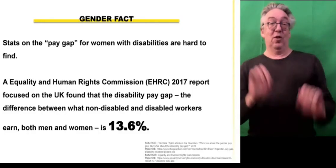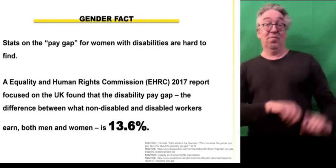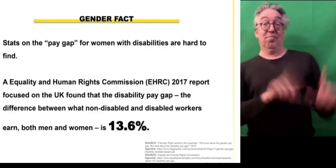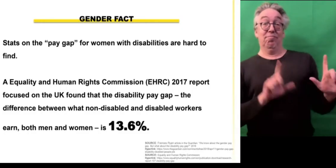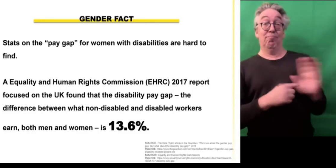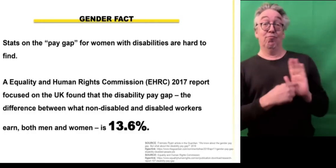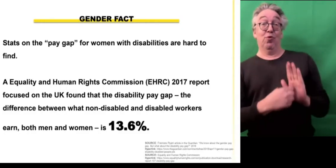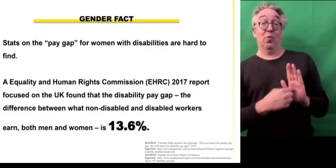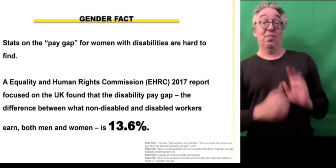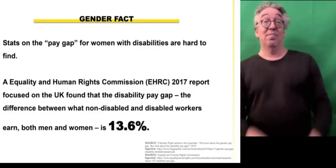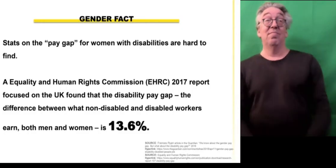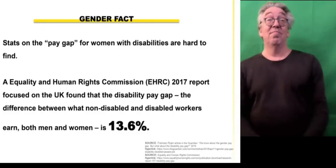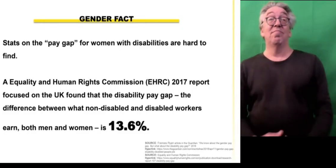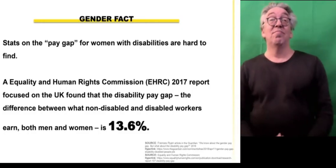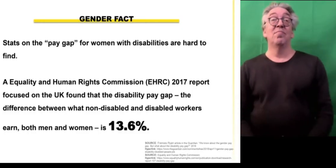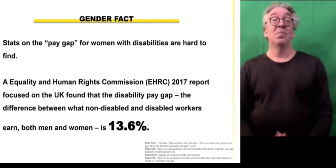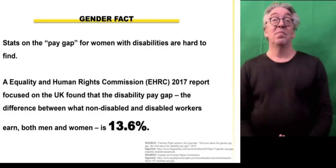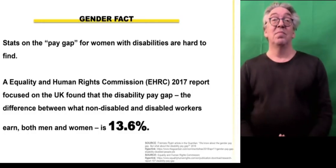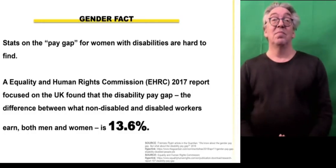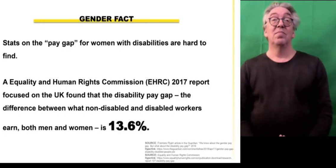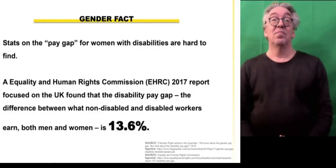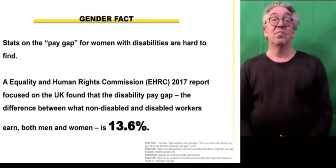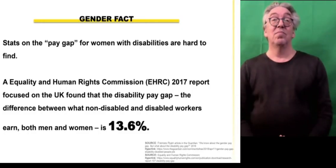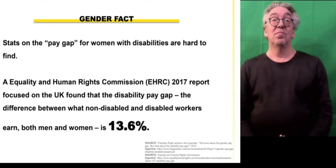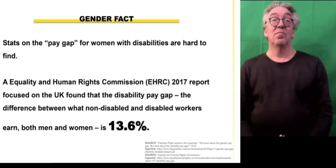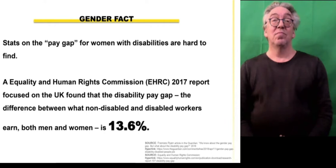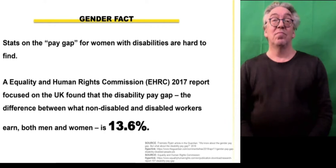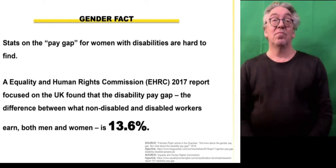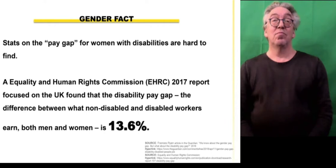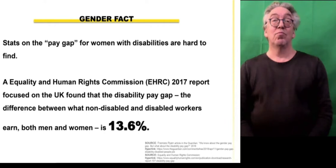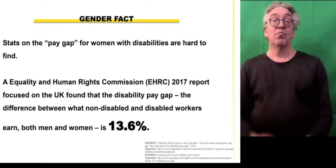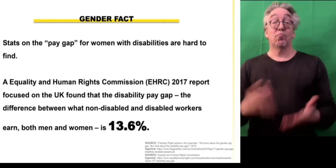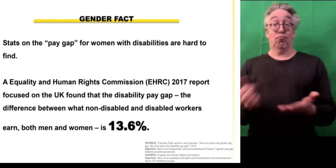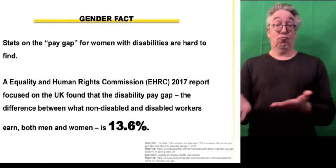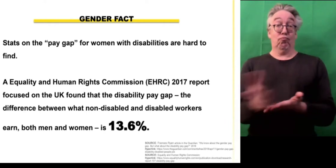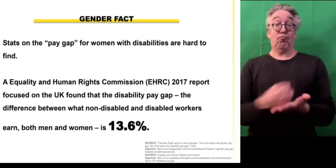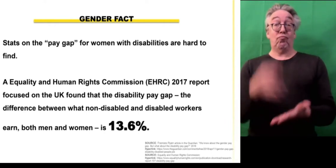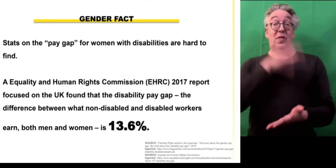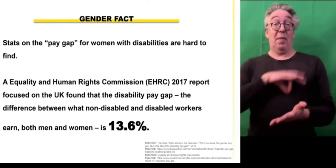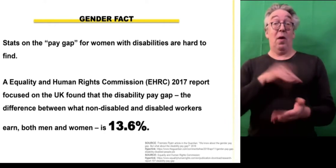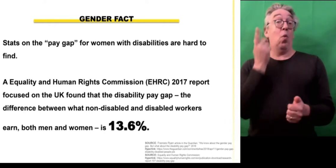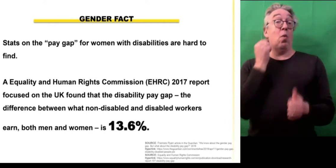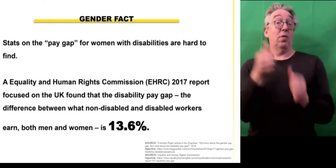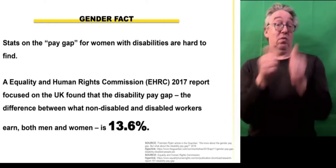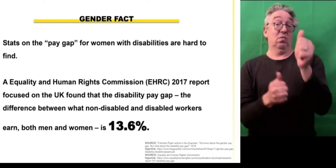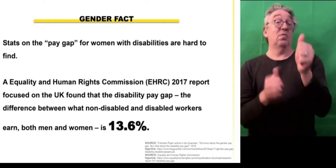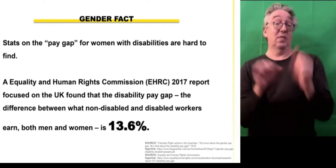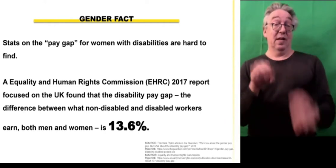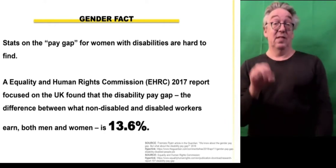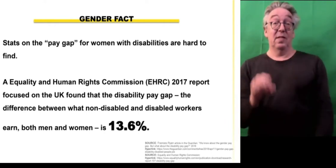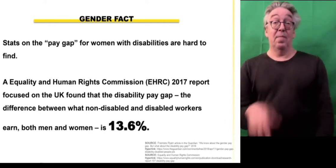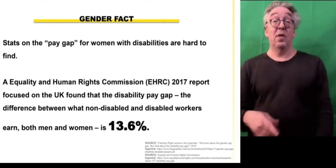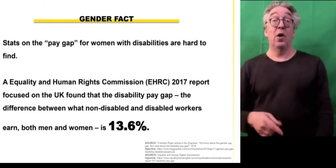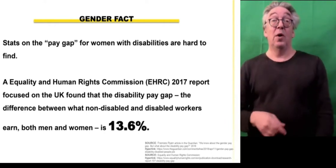here. There is a pay gap, and the Equality and Human Rights Commission, I think also